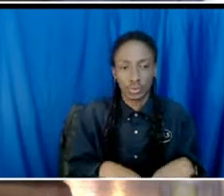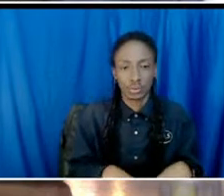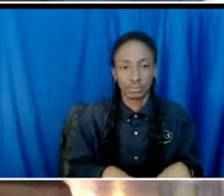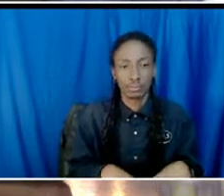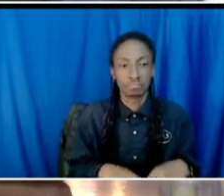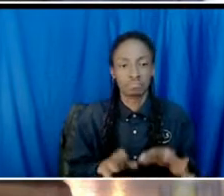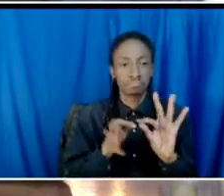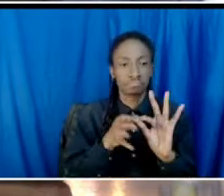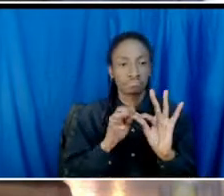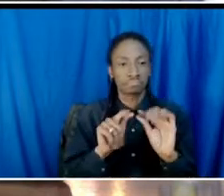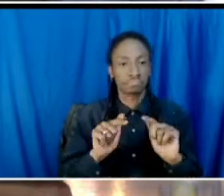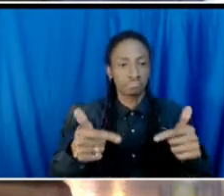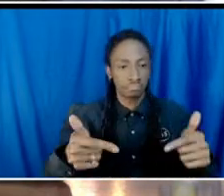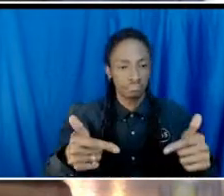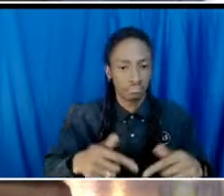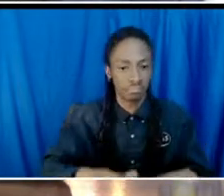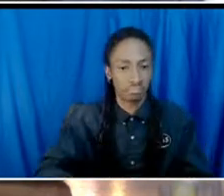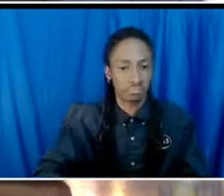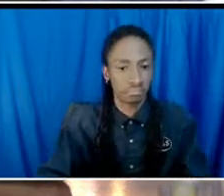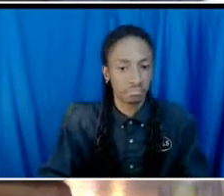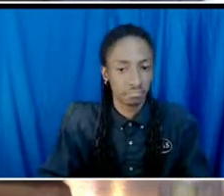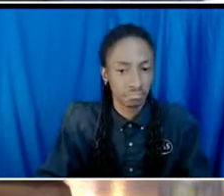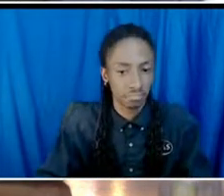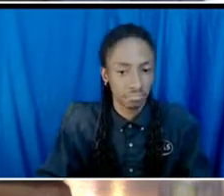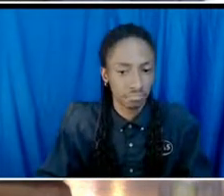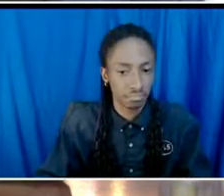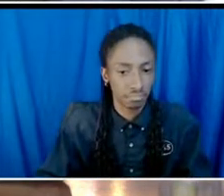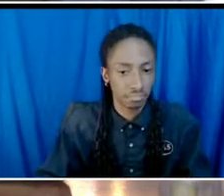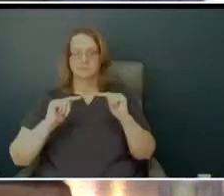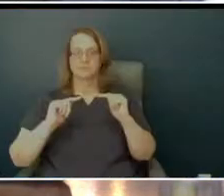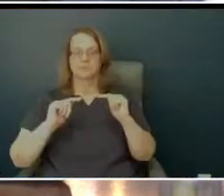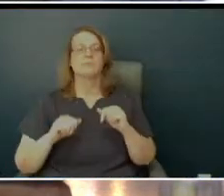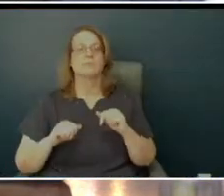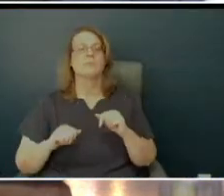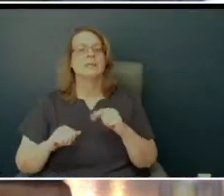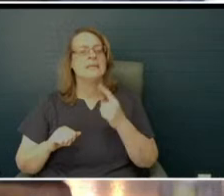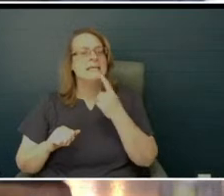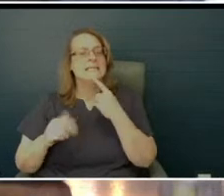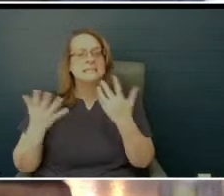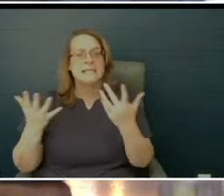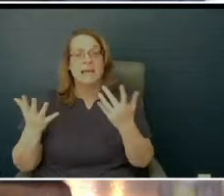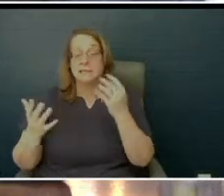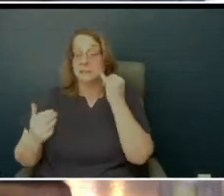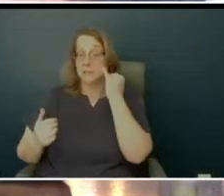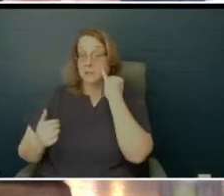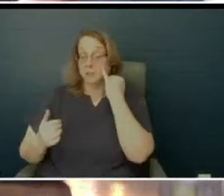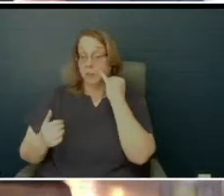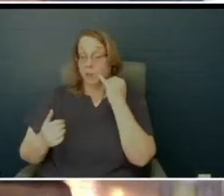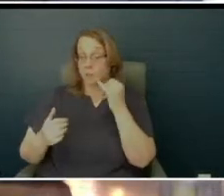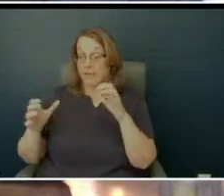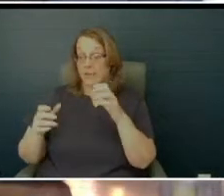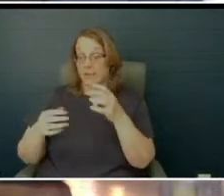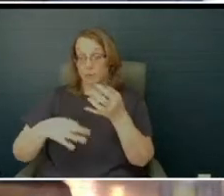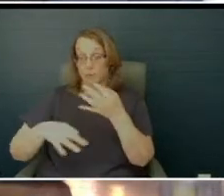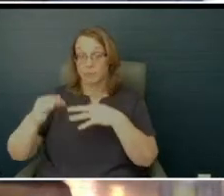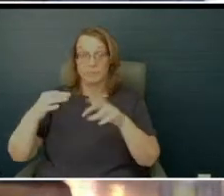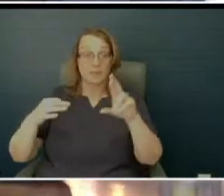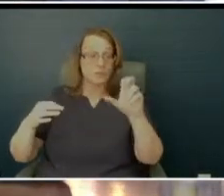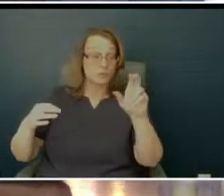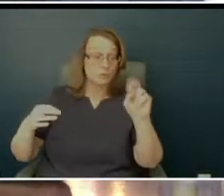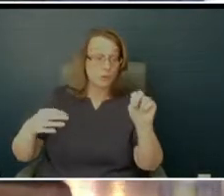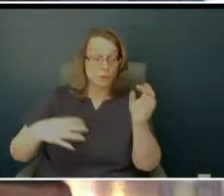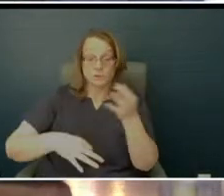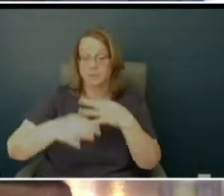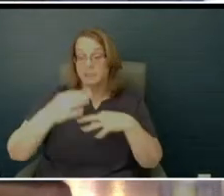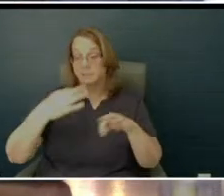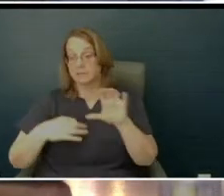Along those lines, he said, so suppose I do this. So suppose I replace him, Jeff Rosen, with him, Jeff Clark.